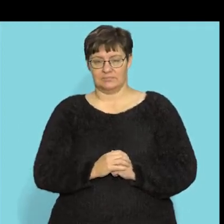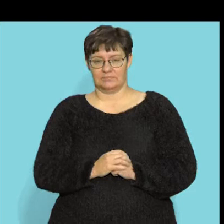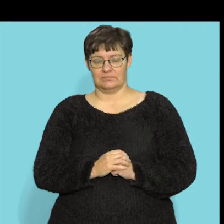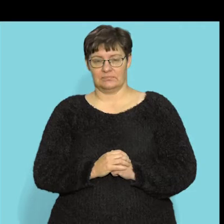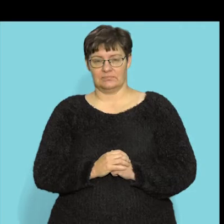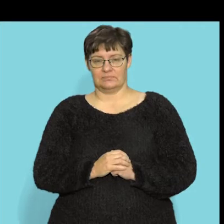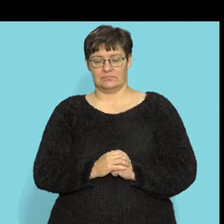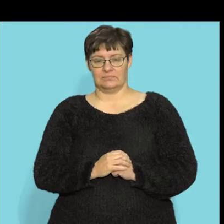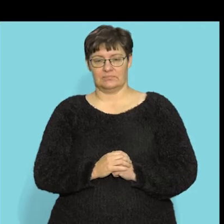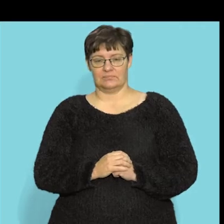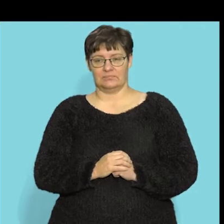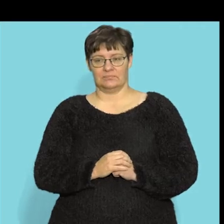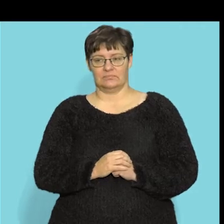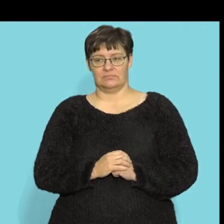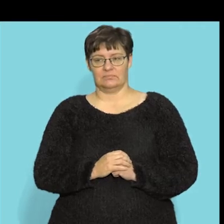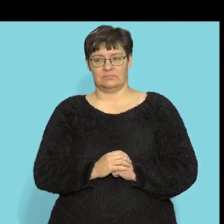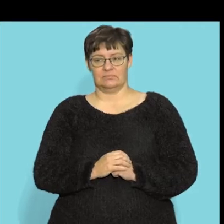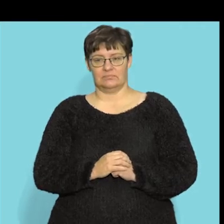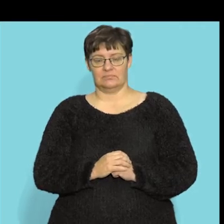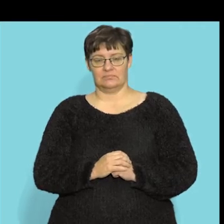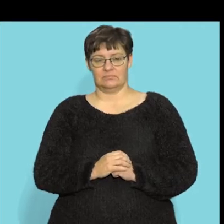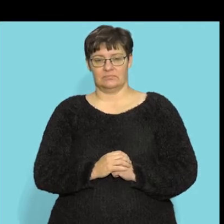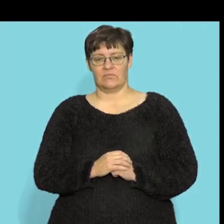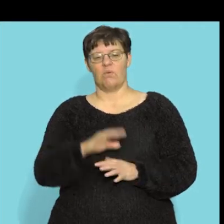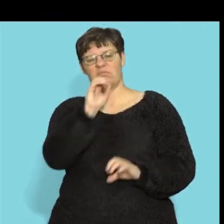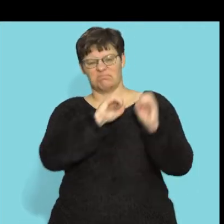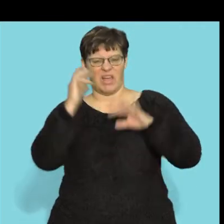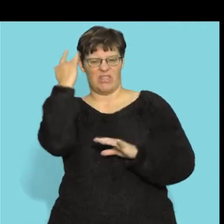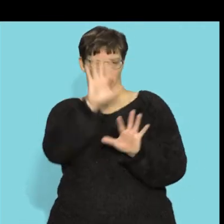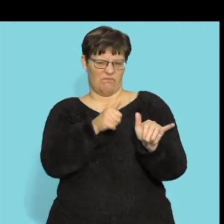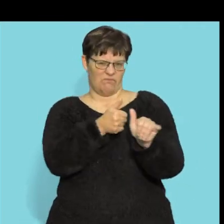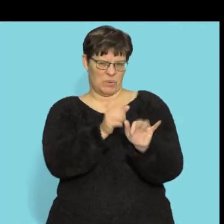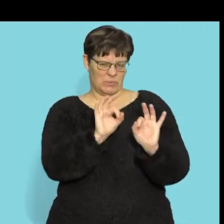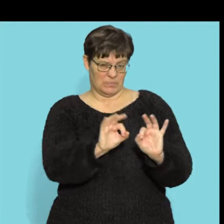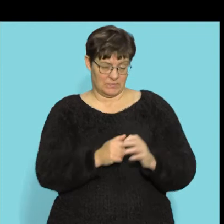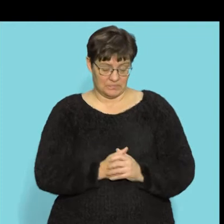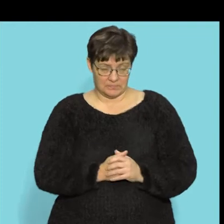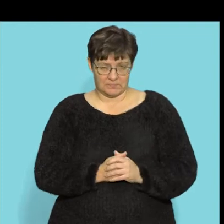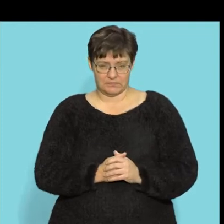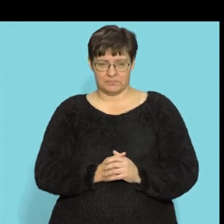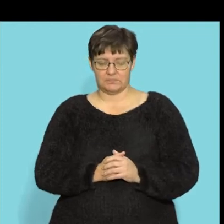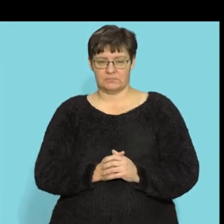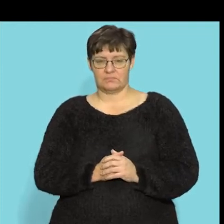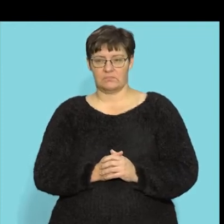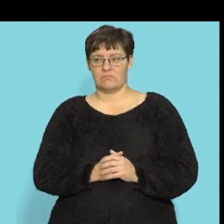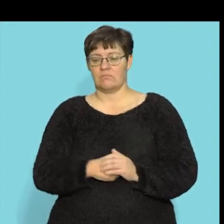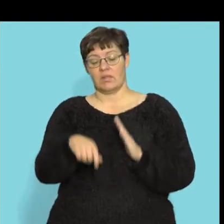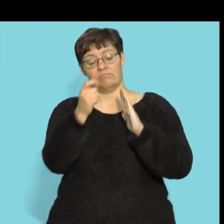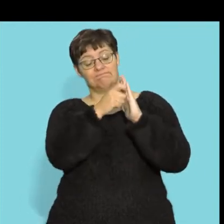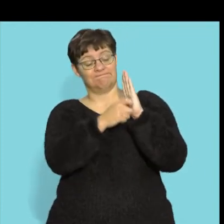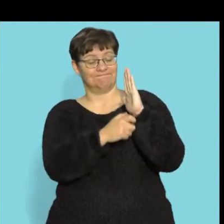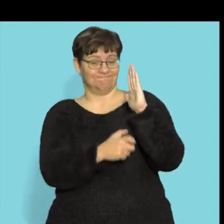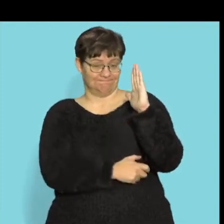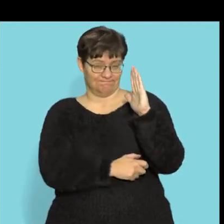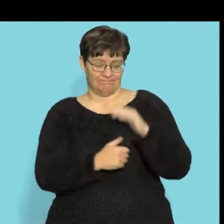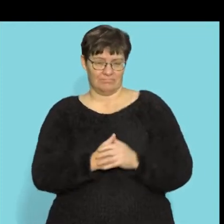kinetic energy, which is in terms of the kinetic molecular theory, right? Okay. Now,